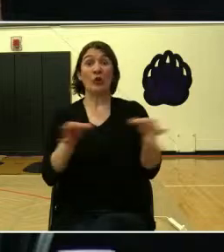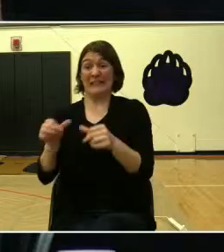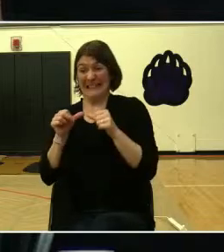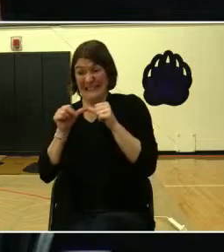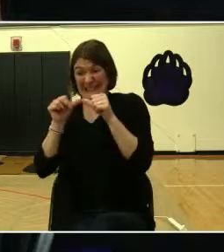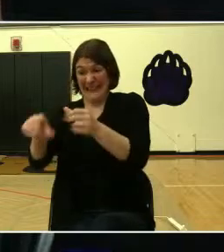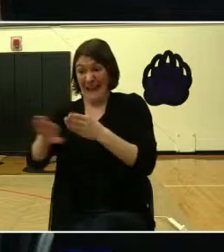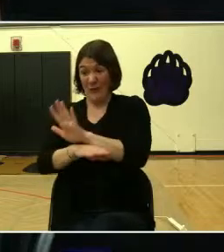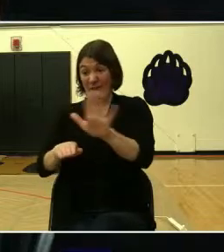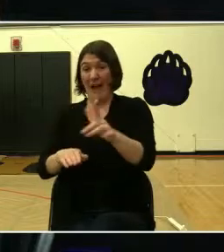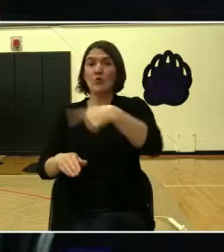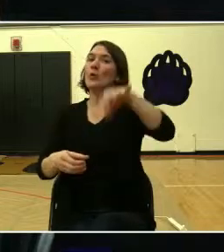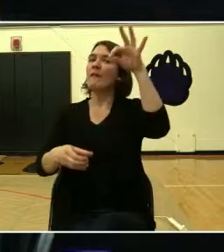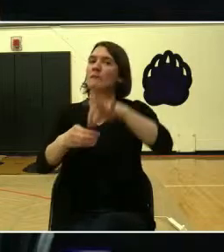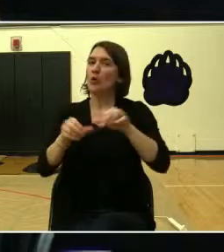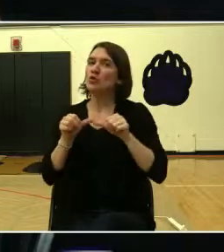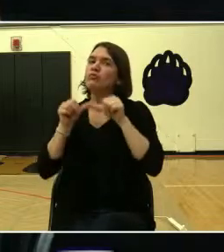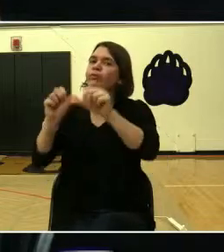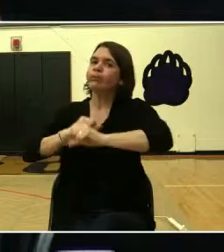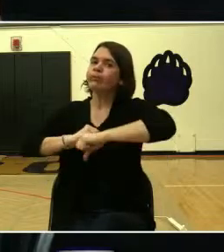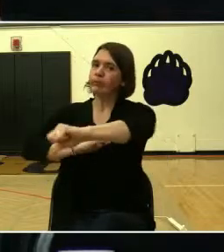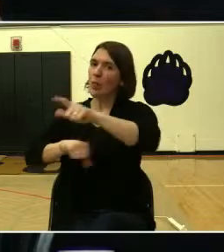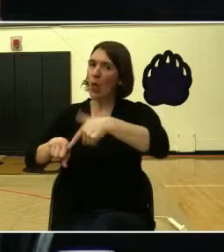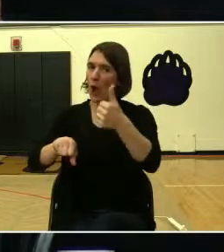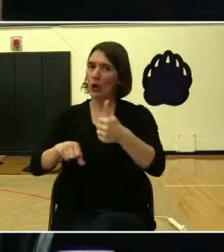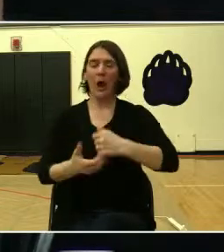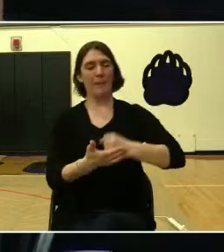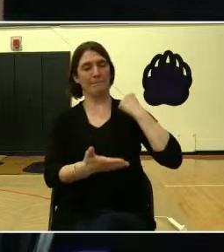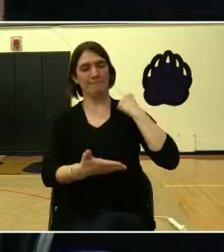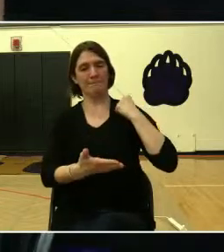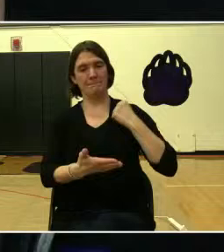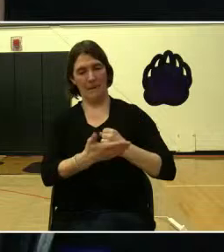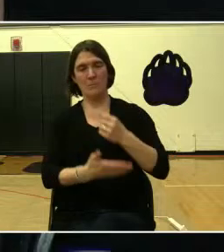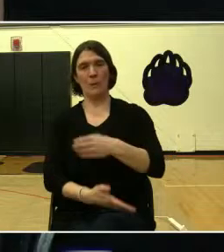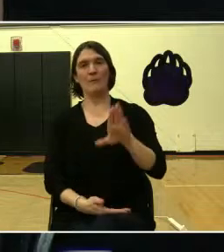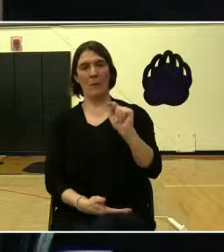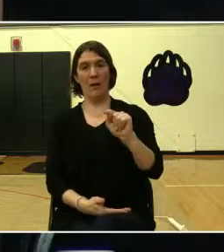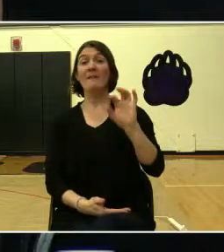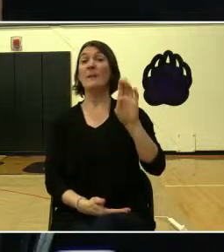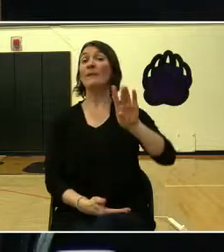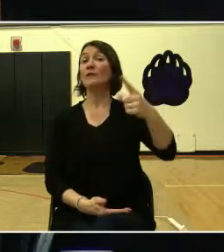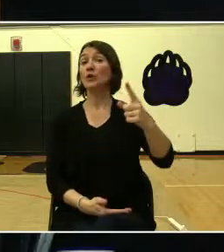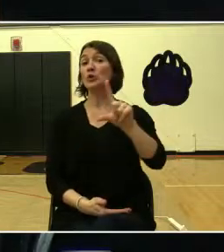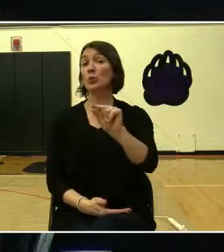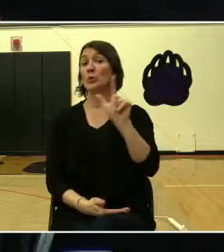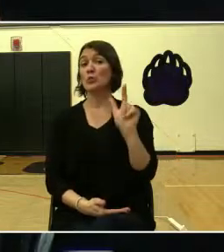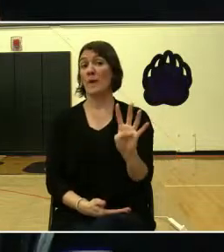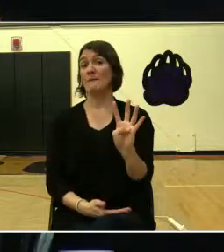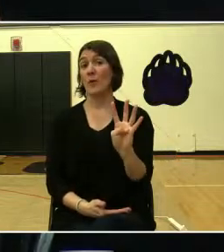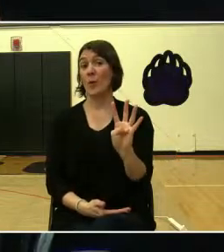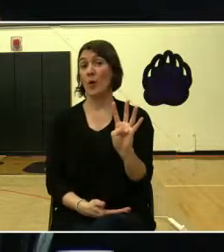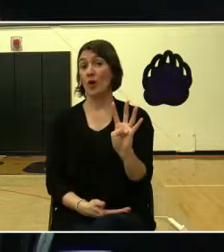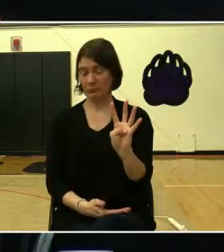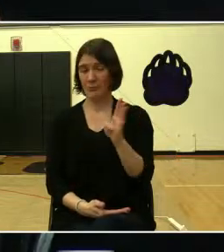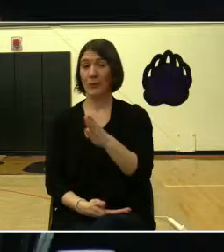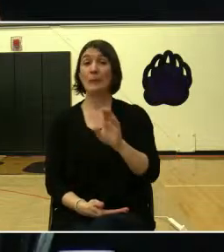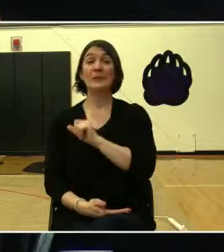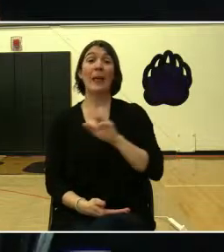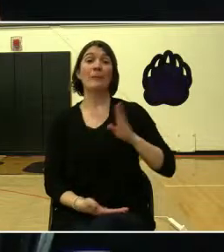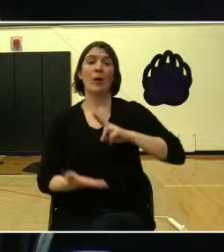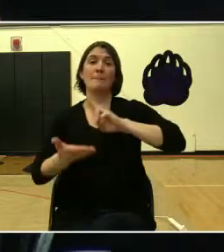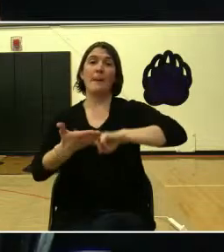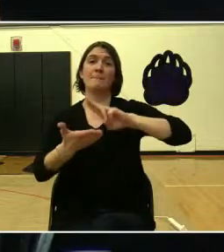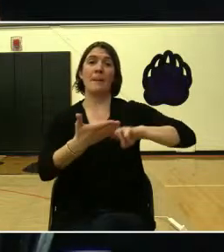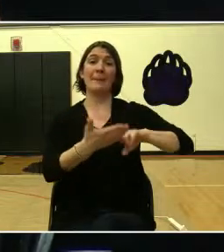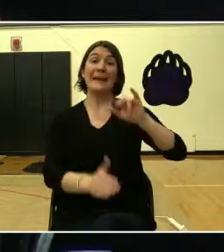past 5:00 p.m. dated at Brattleboro Vermont this first day of February 2024 Brattleboro select